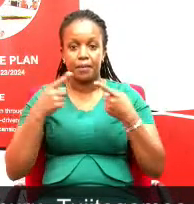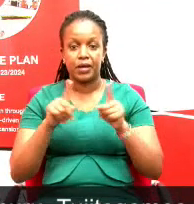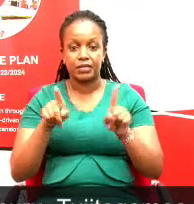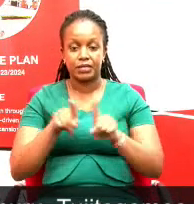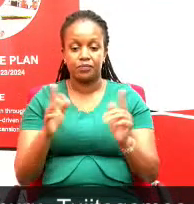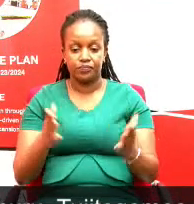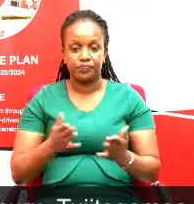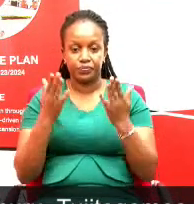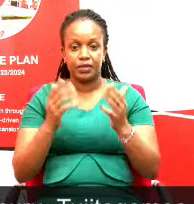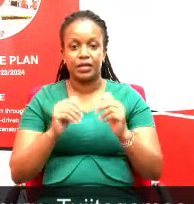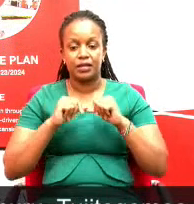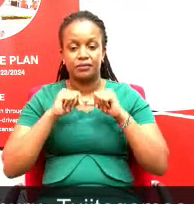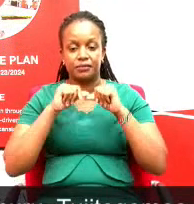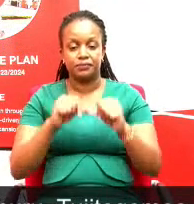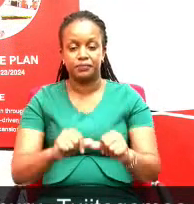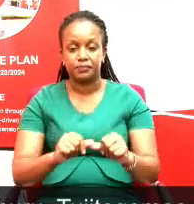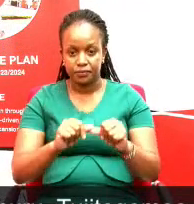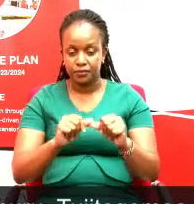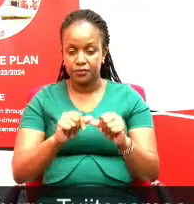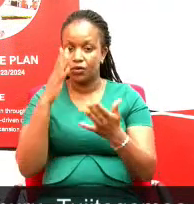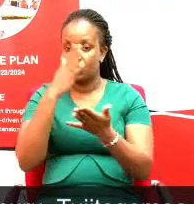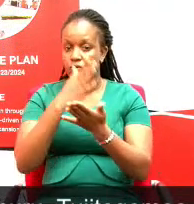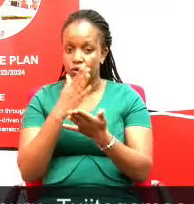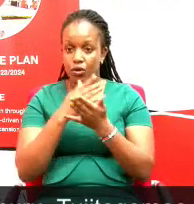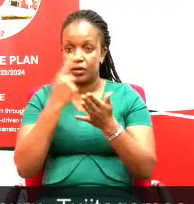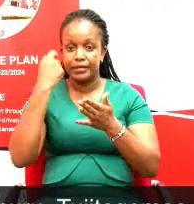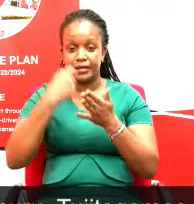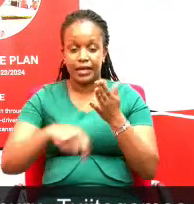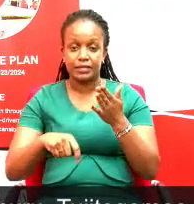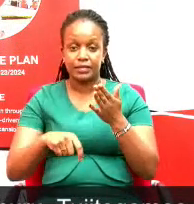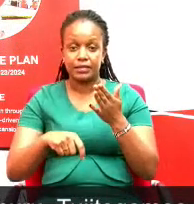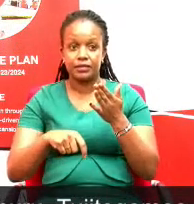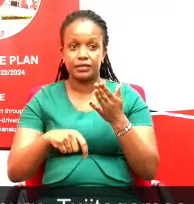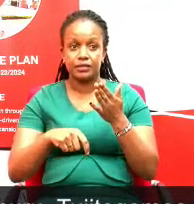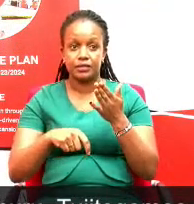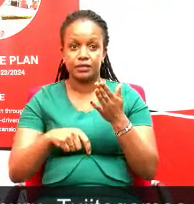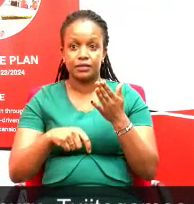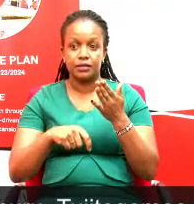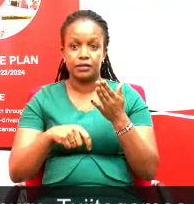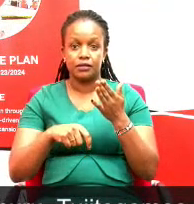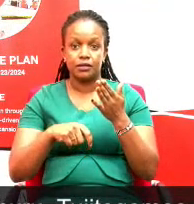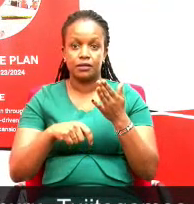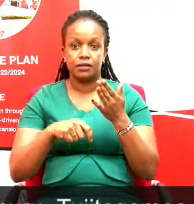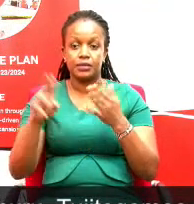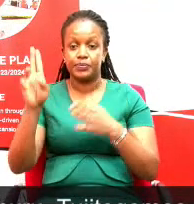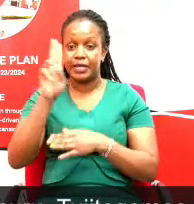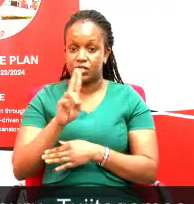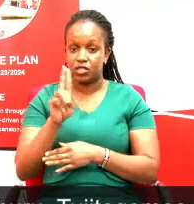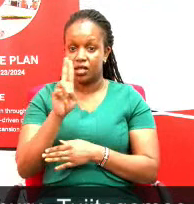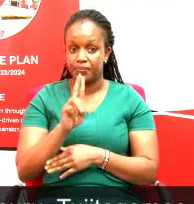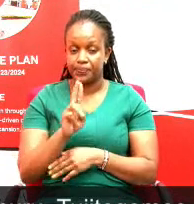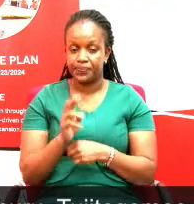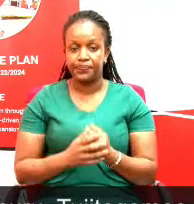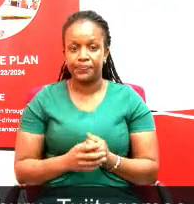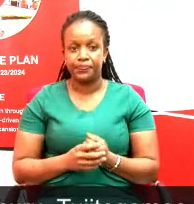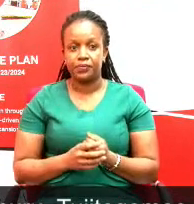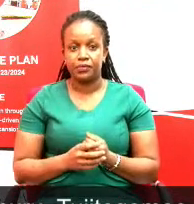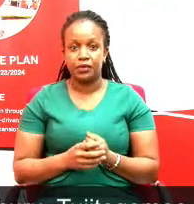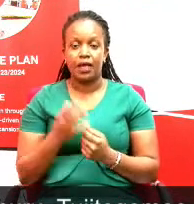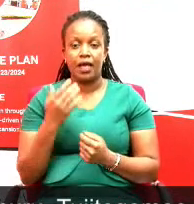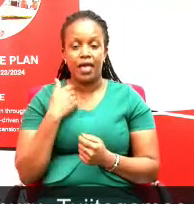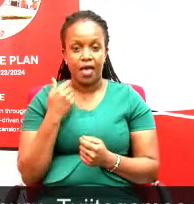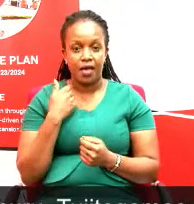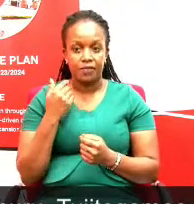provide consistency and certainty in tax legislation and management of tax expenditures. I've already